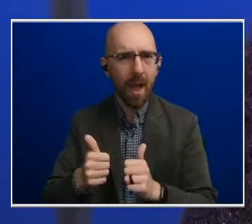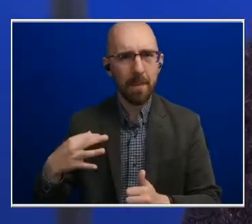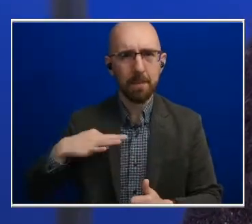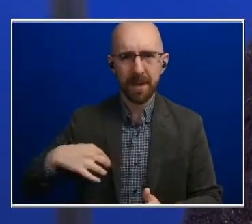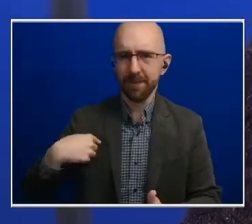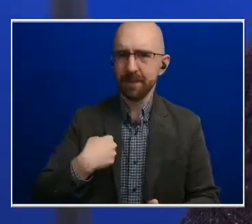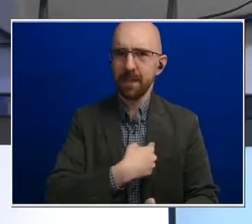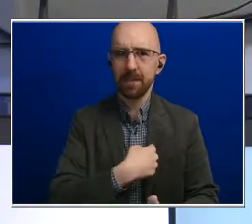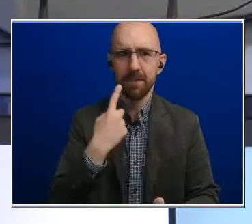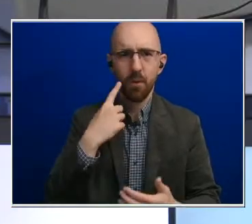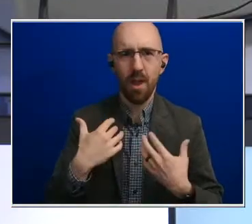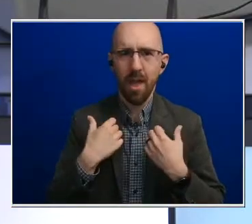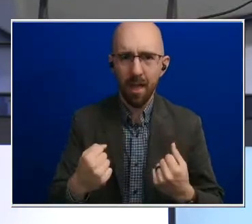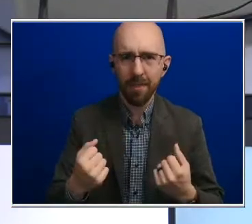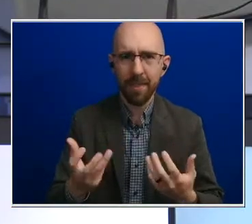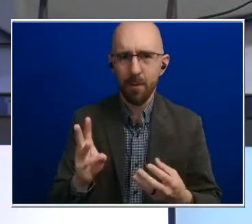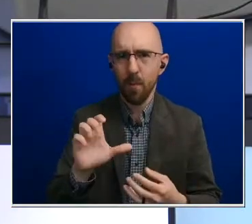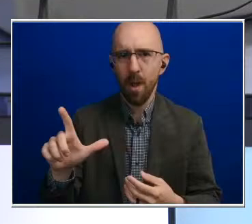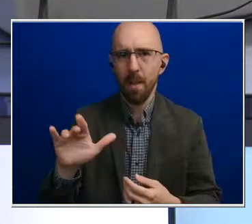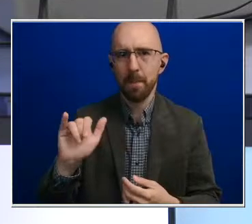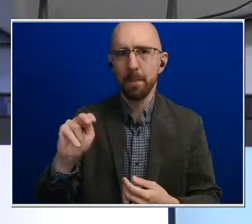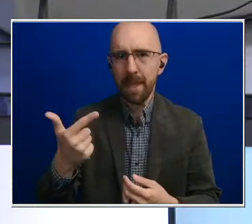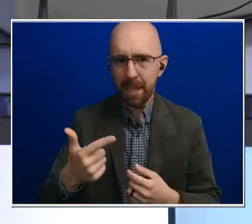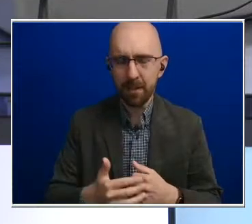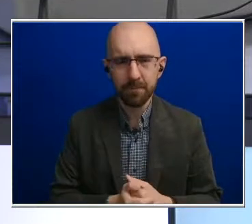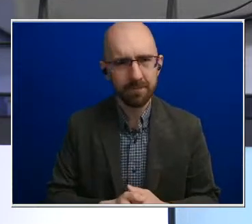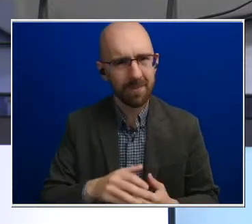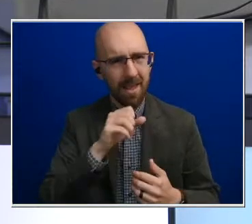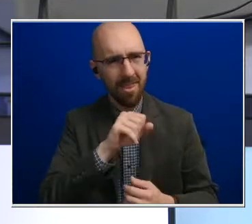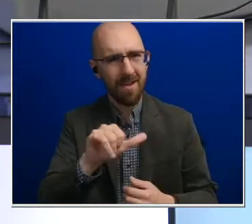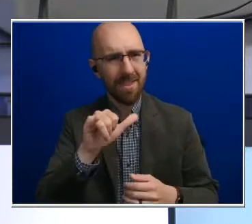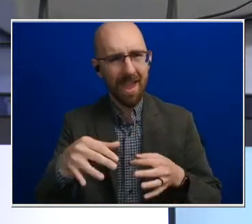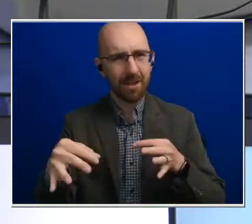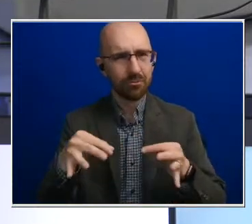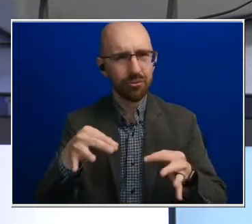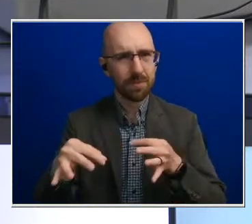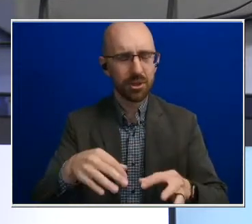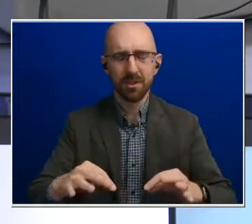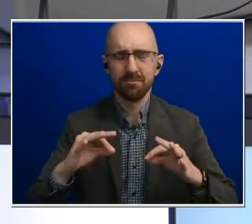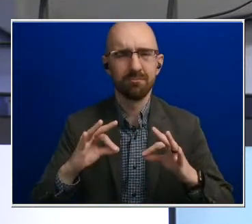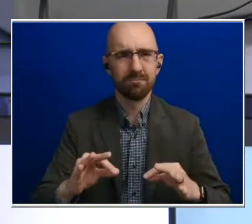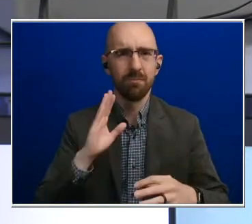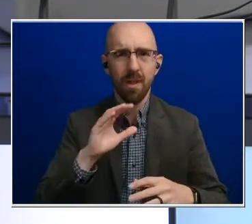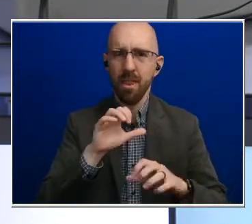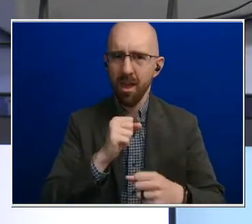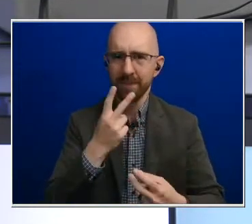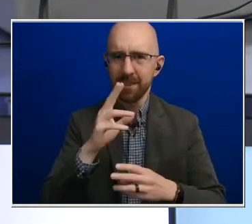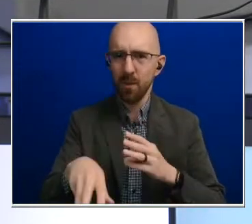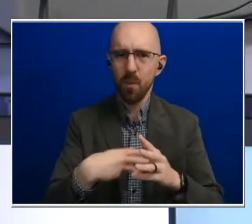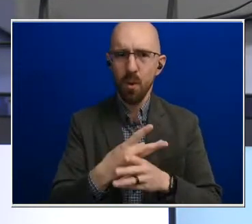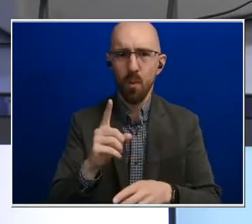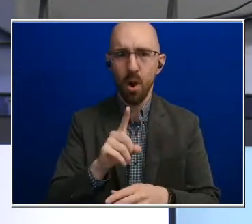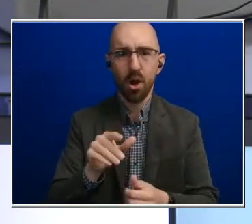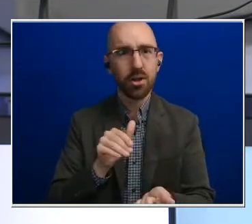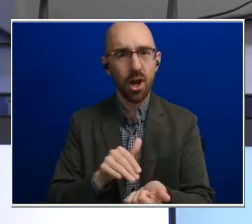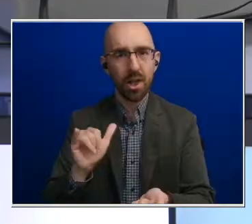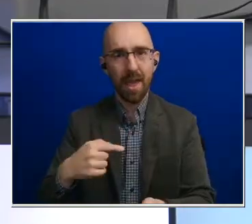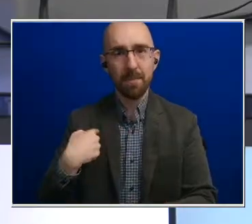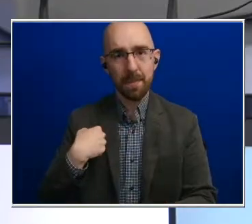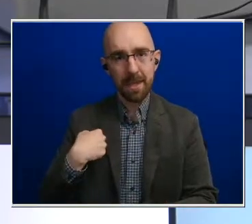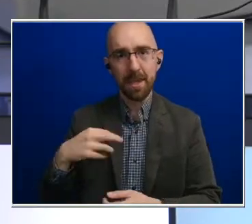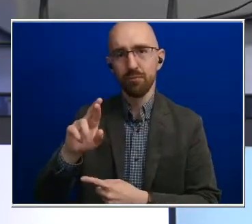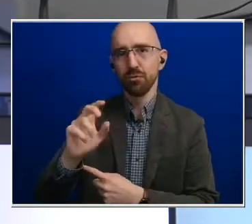well-being. You know, I love that whole description. Now, you would love to see a world where providers like myself prescribe music as a form